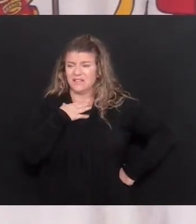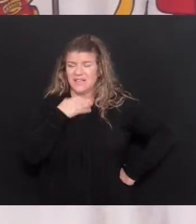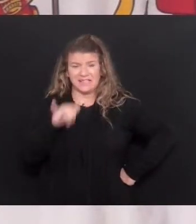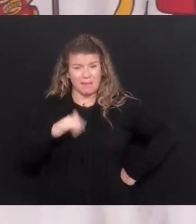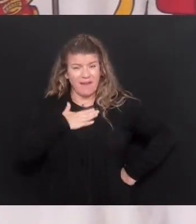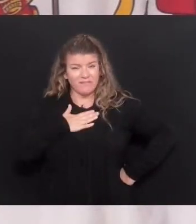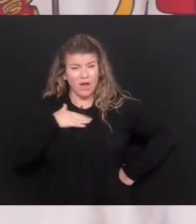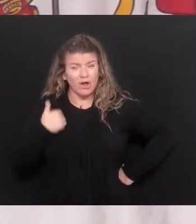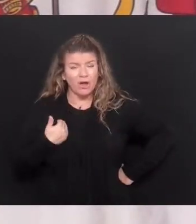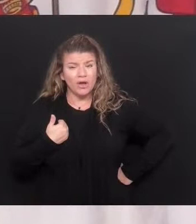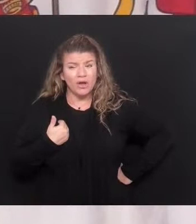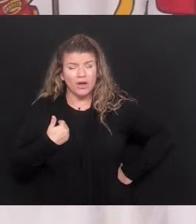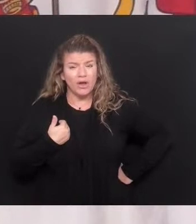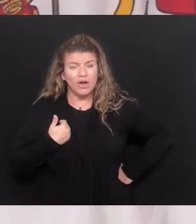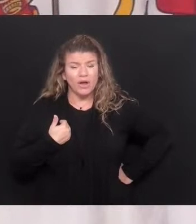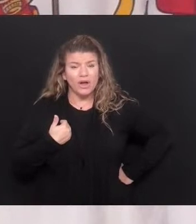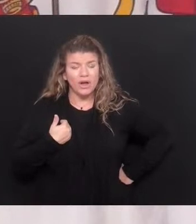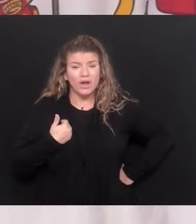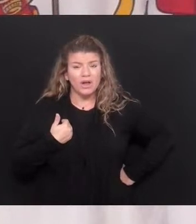know,